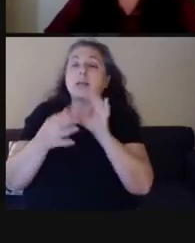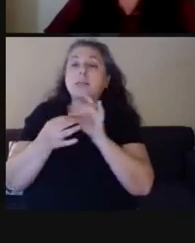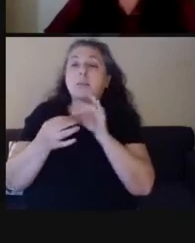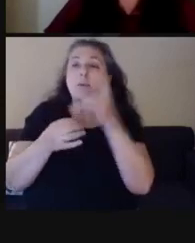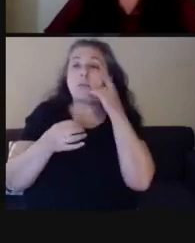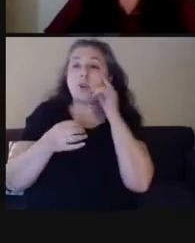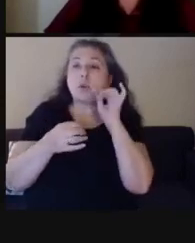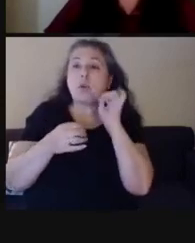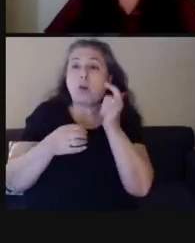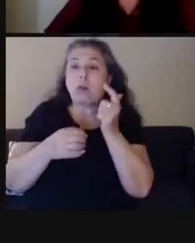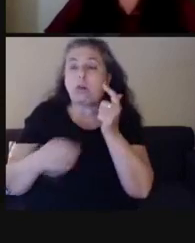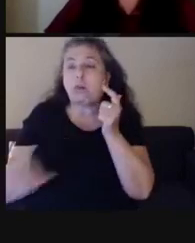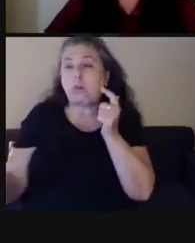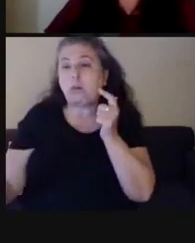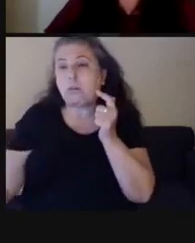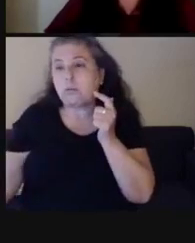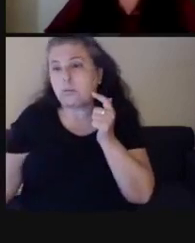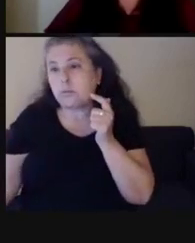all.